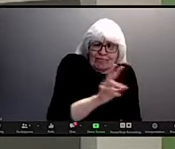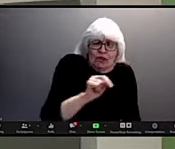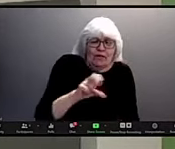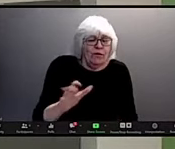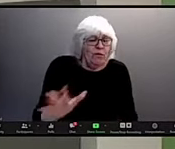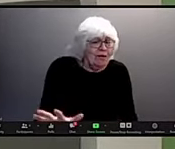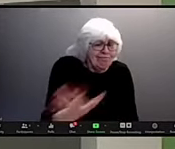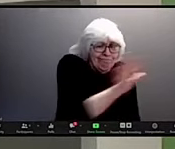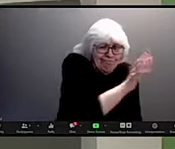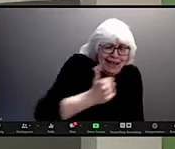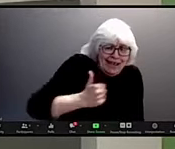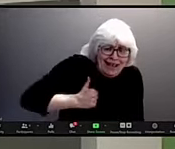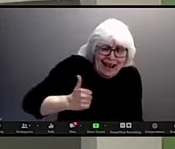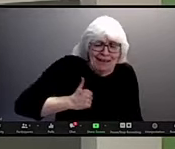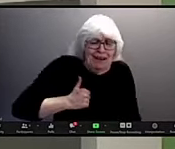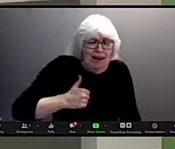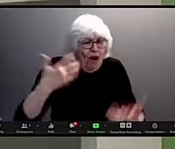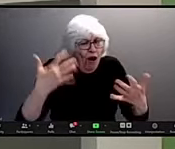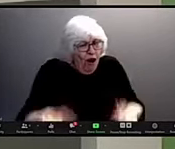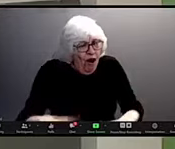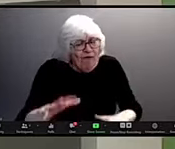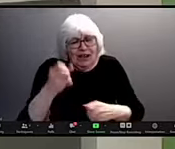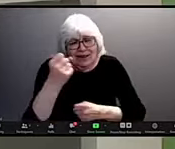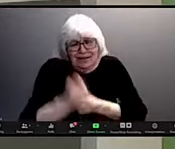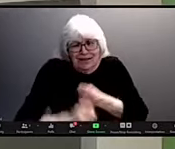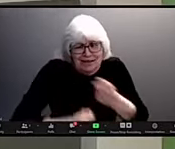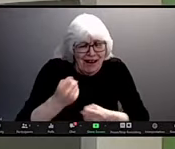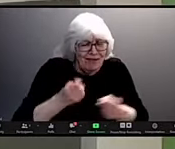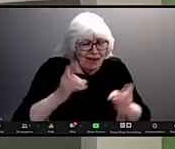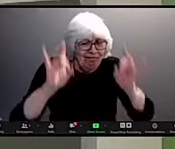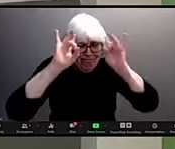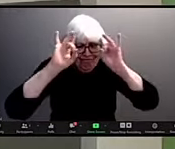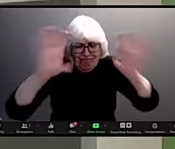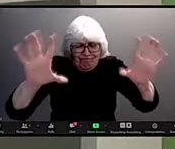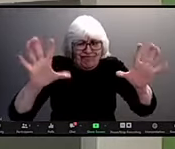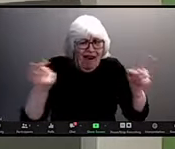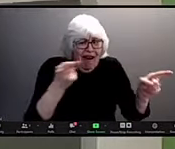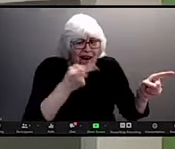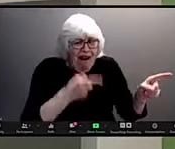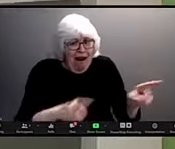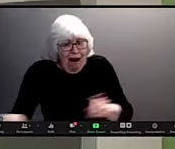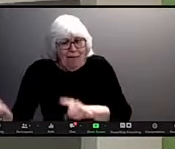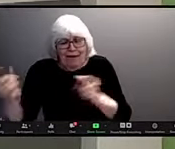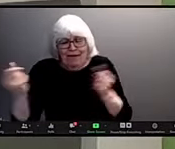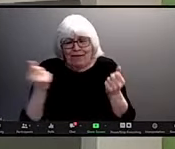from wildfires. So I'll turn it over to Bretton Murphy.